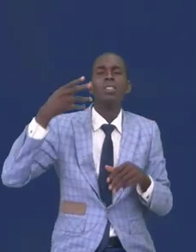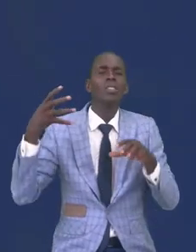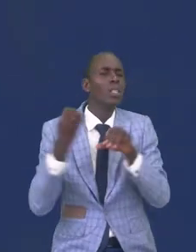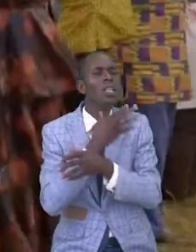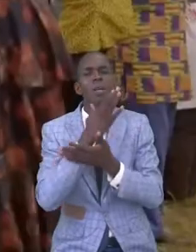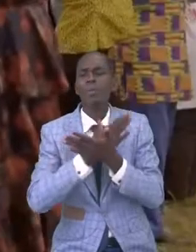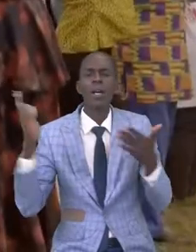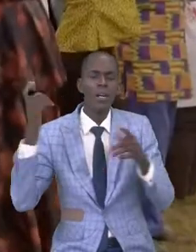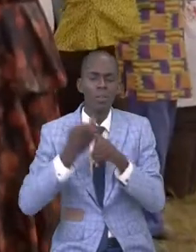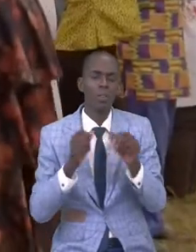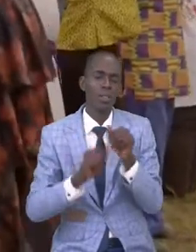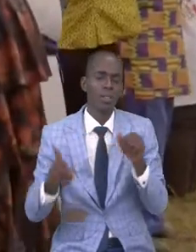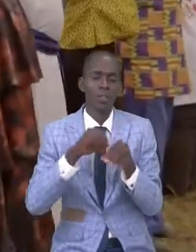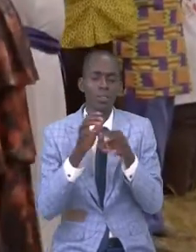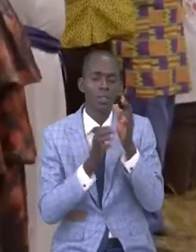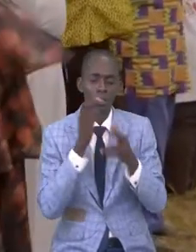every life.